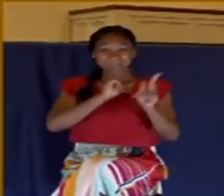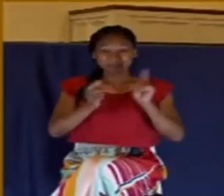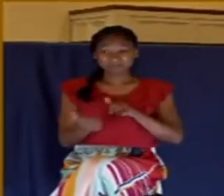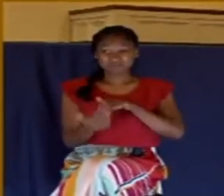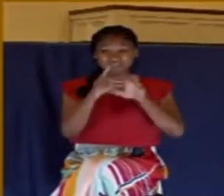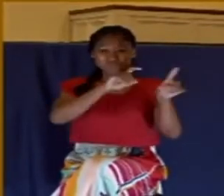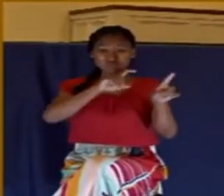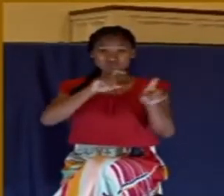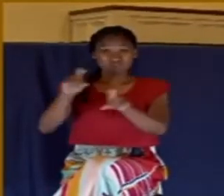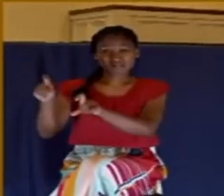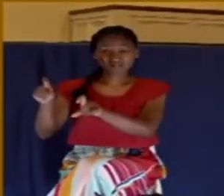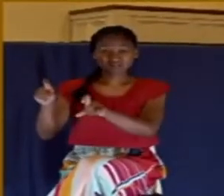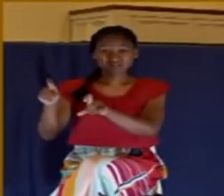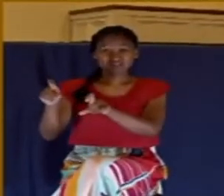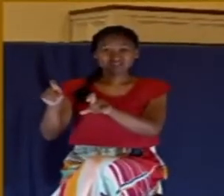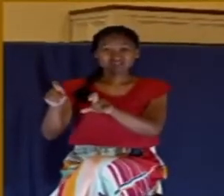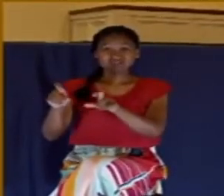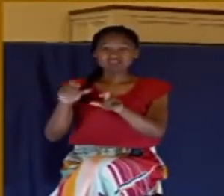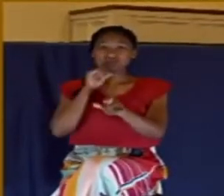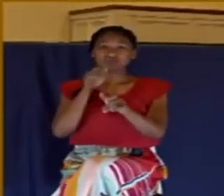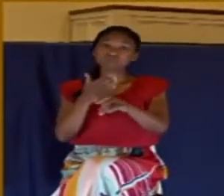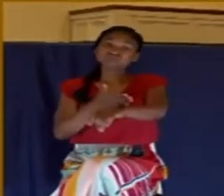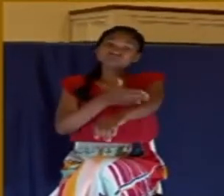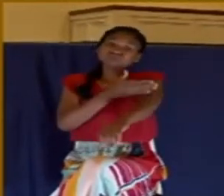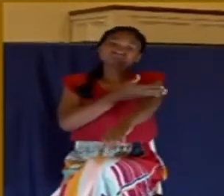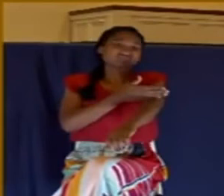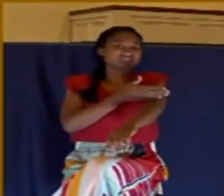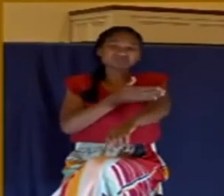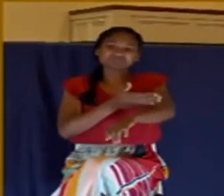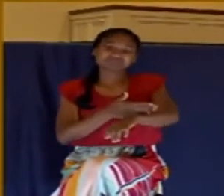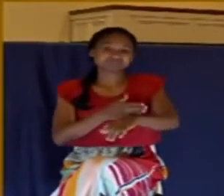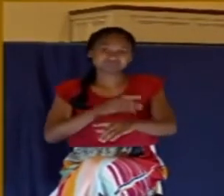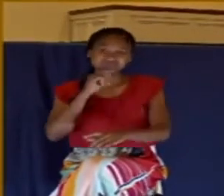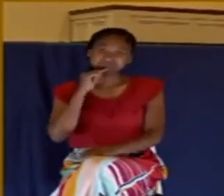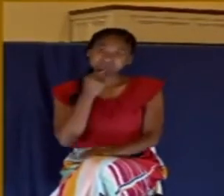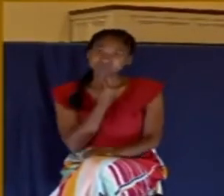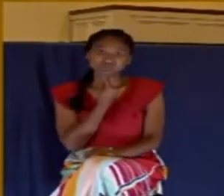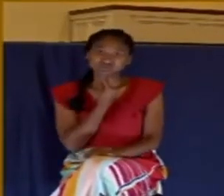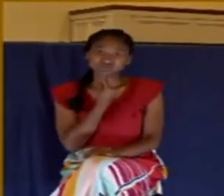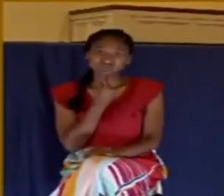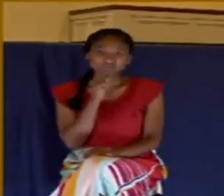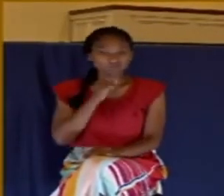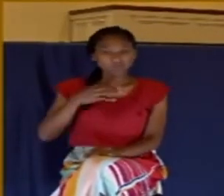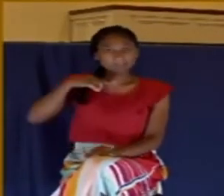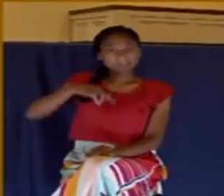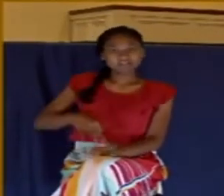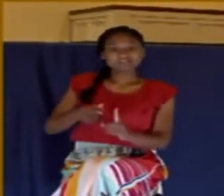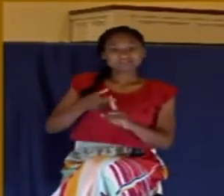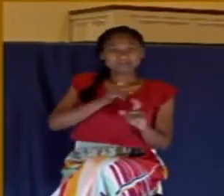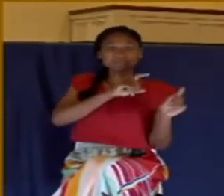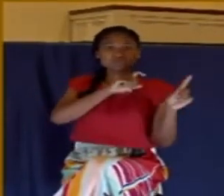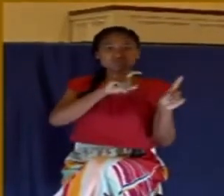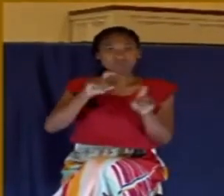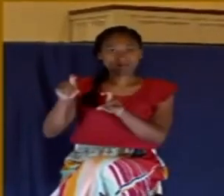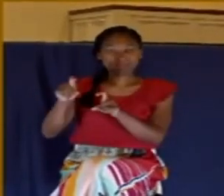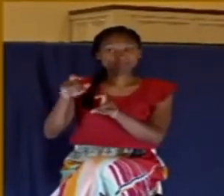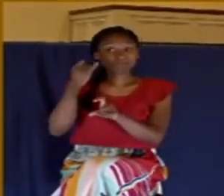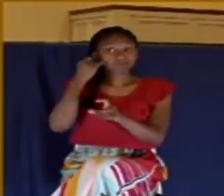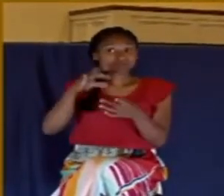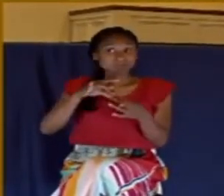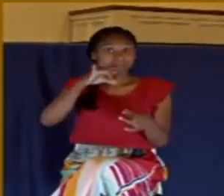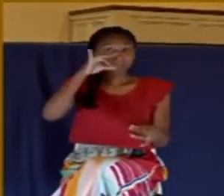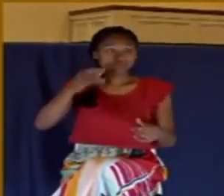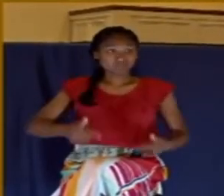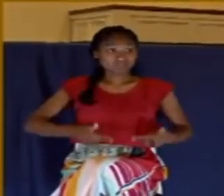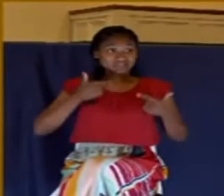and instead of getting better, they get bitter, and they don't ever receive the true benefit of that trial. And in your spiritual life, if you